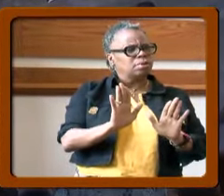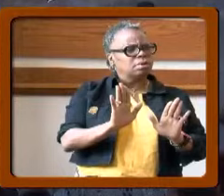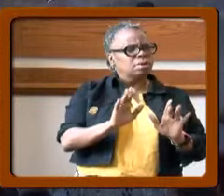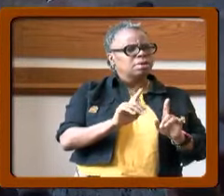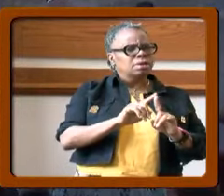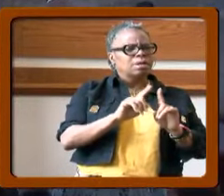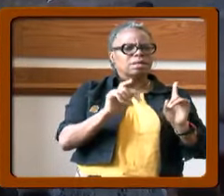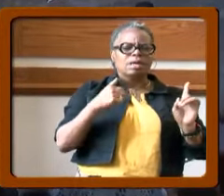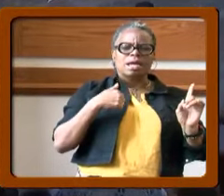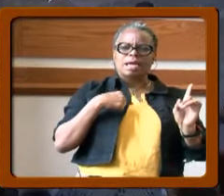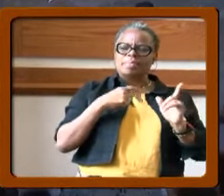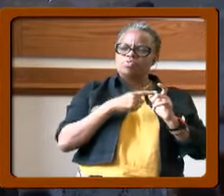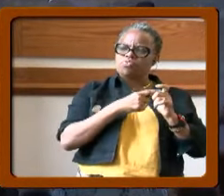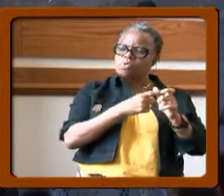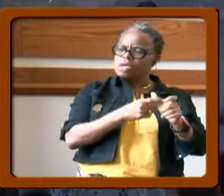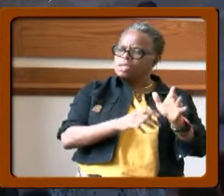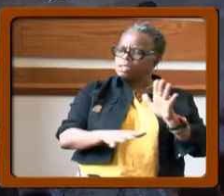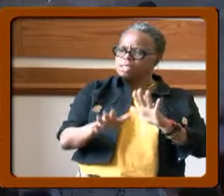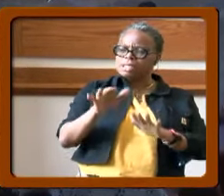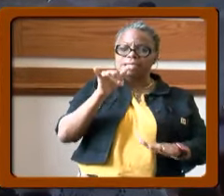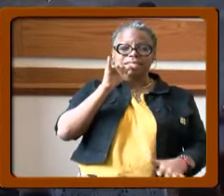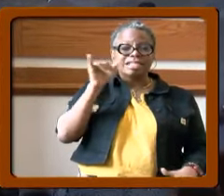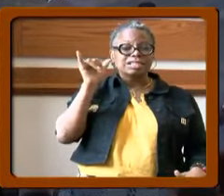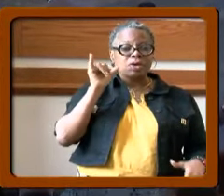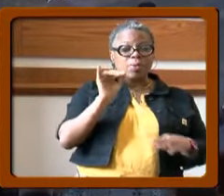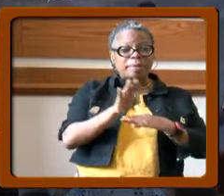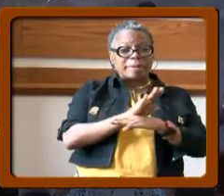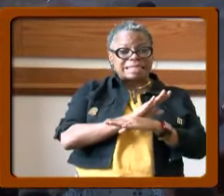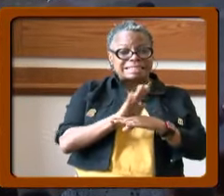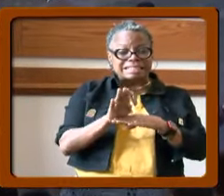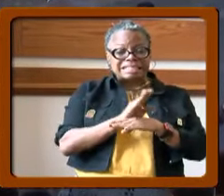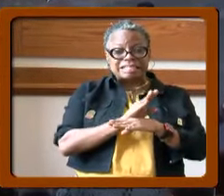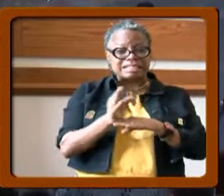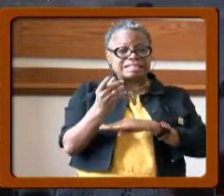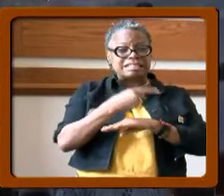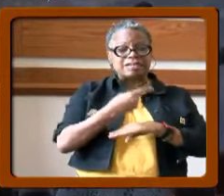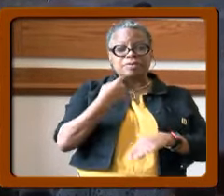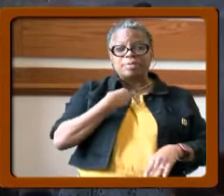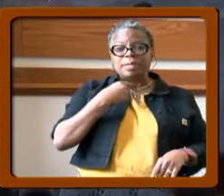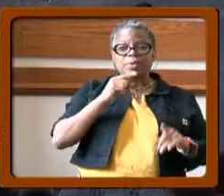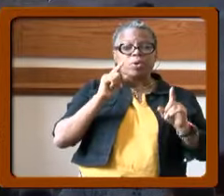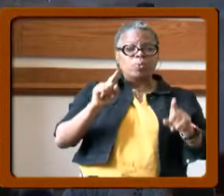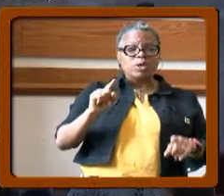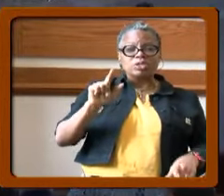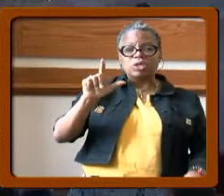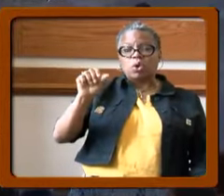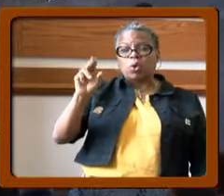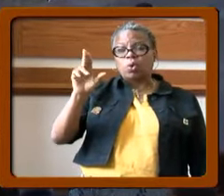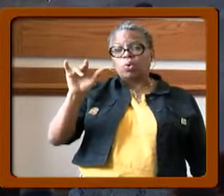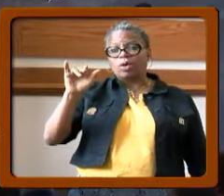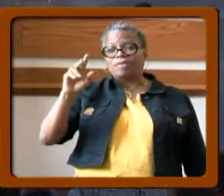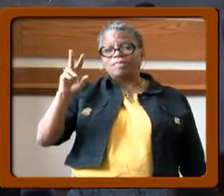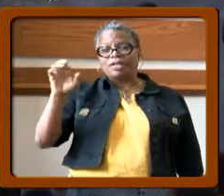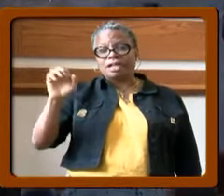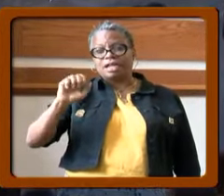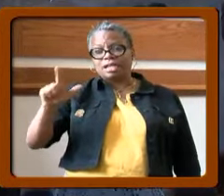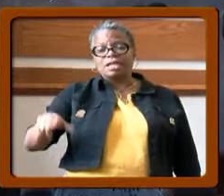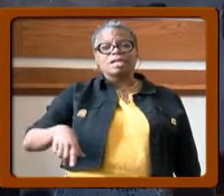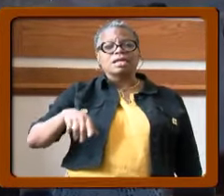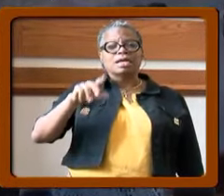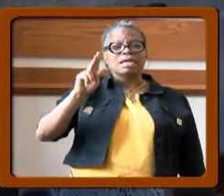But I've been running. I'm sorry, y'all. Yesterday was a busy day. We went to Louisville, Kentucky, celebrated our son and daughter.